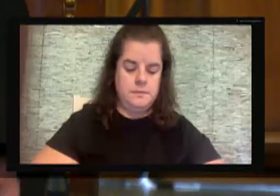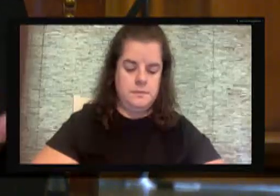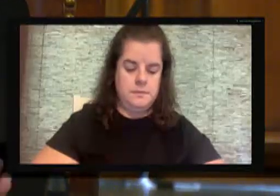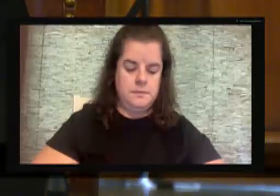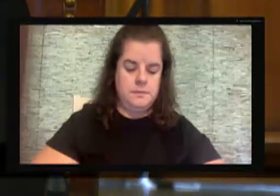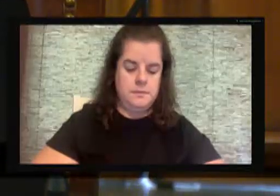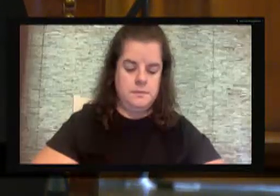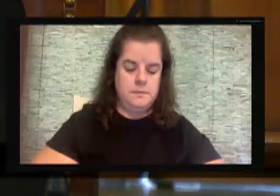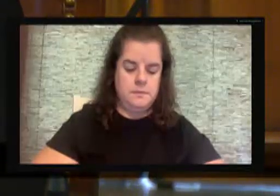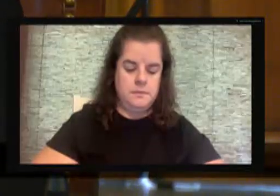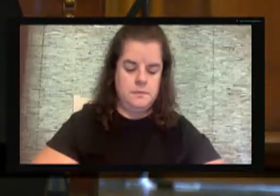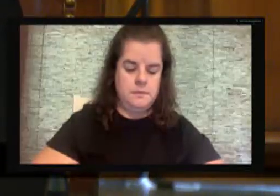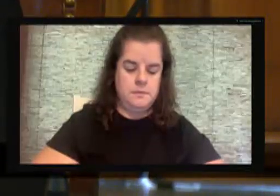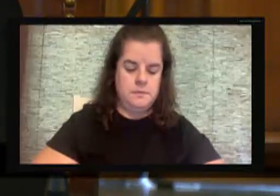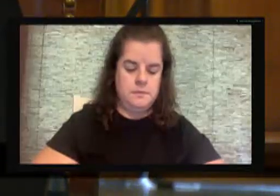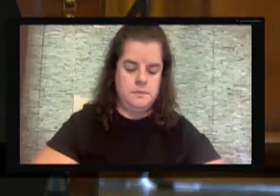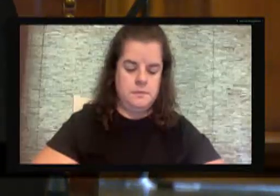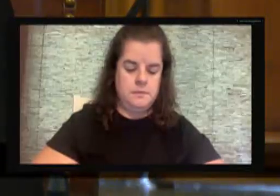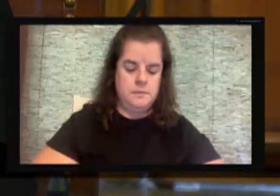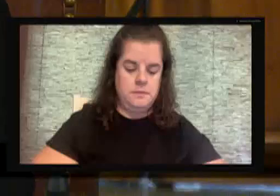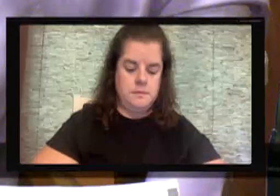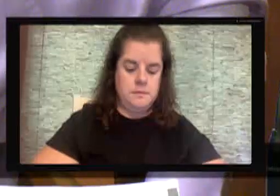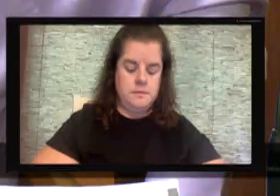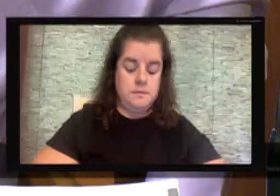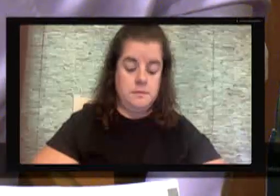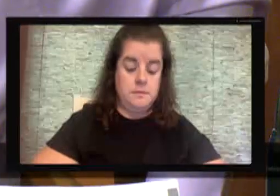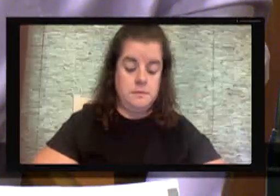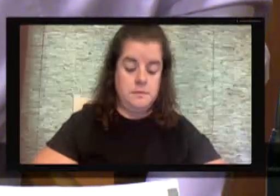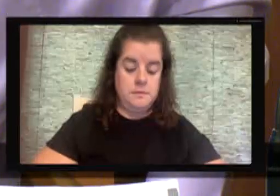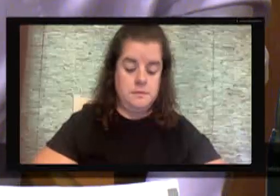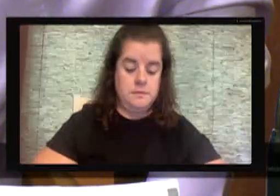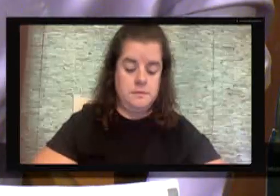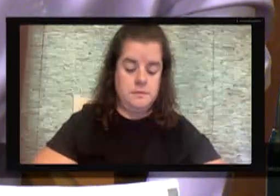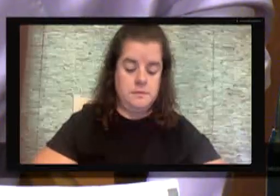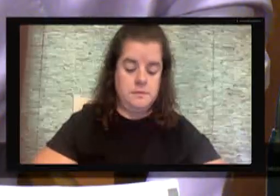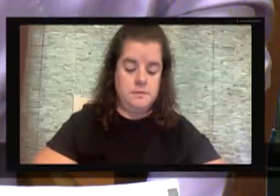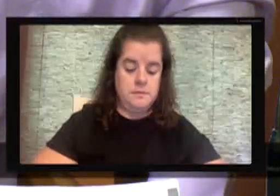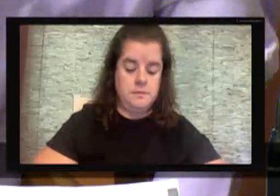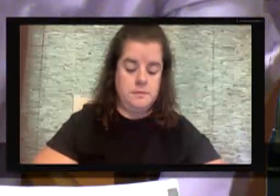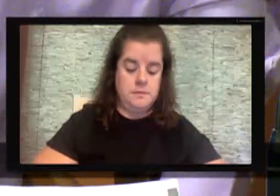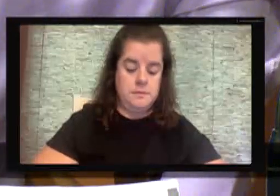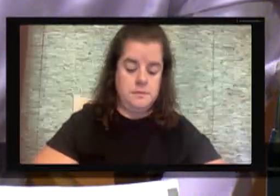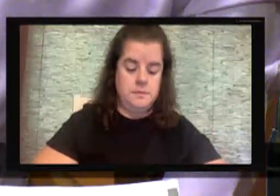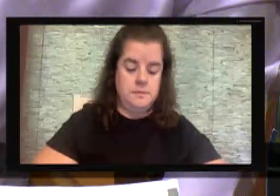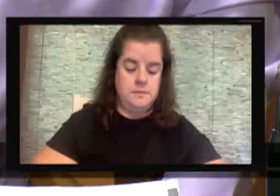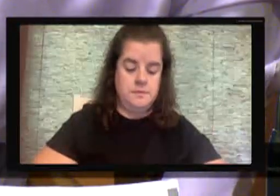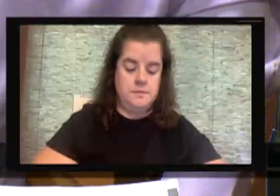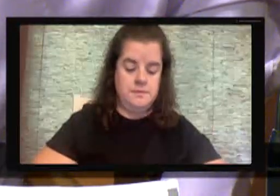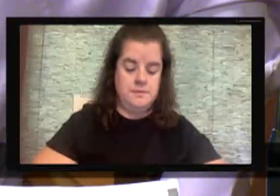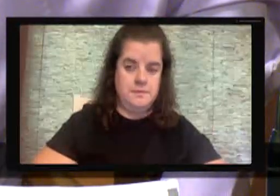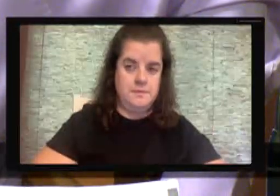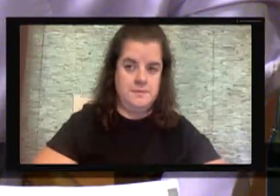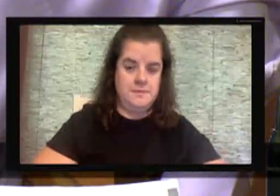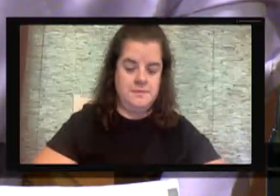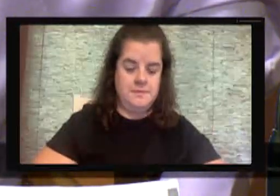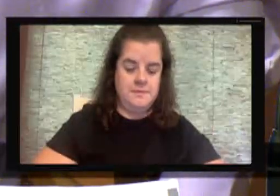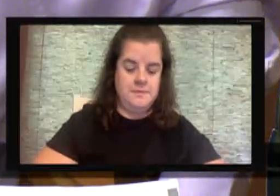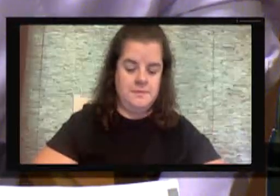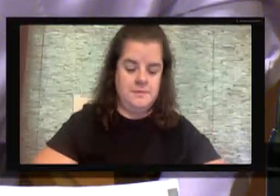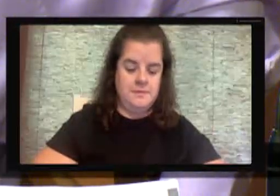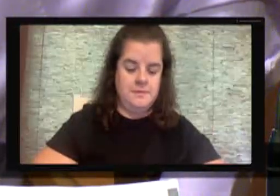public, what happened? How did these bills get to us today? So what happens is whomever's interested in acquiring a property from the City of